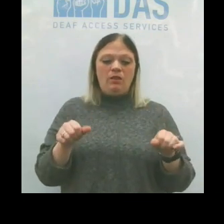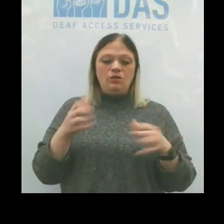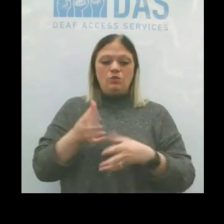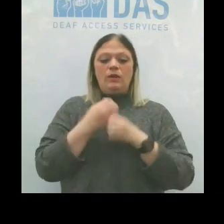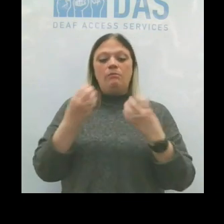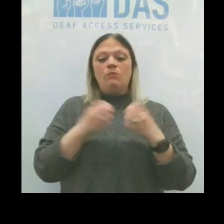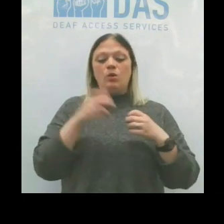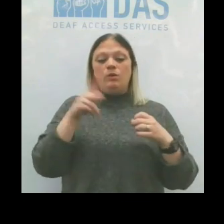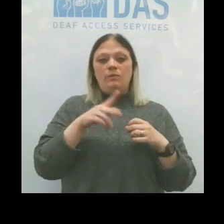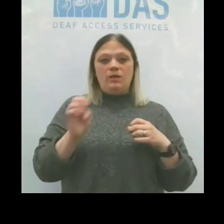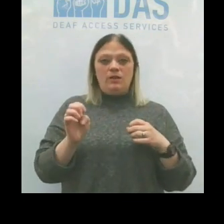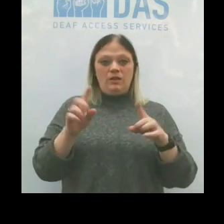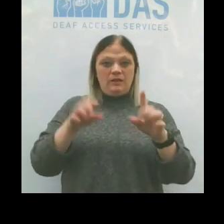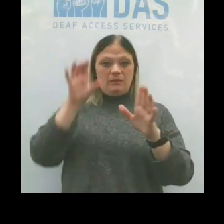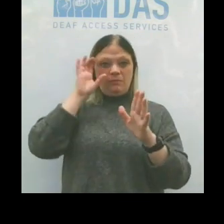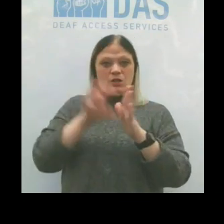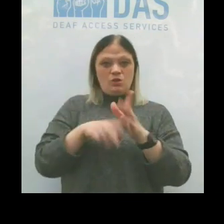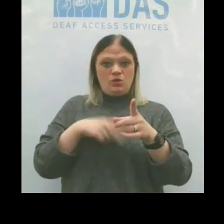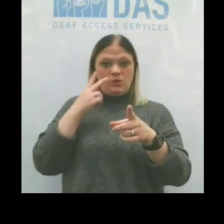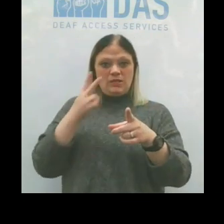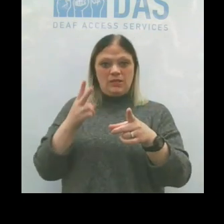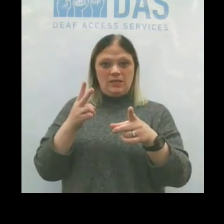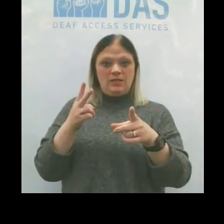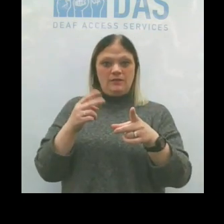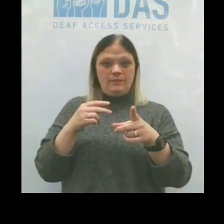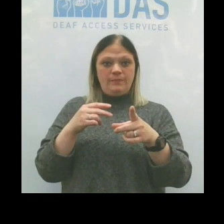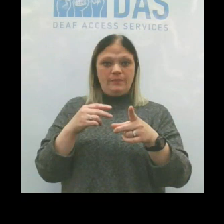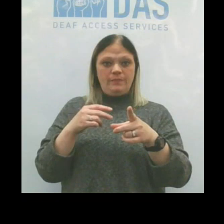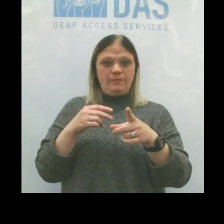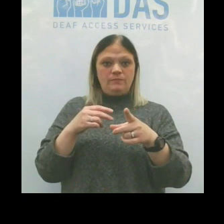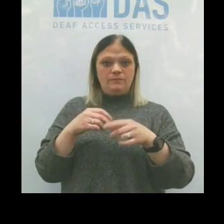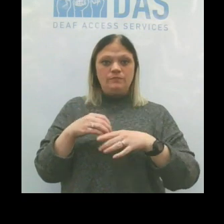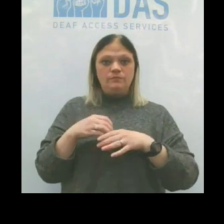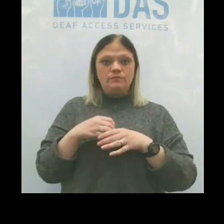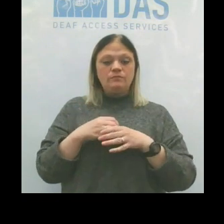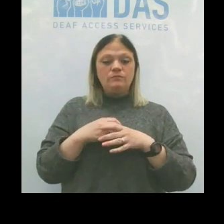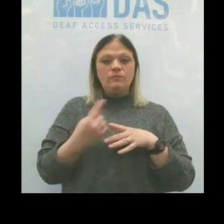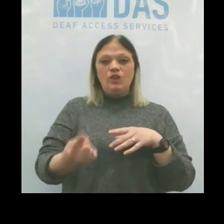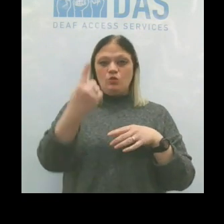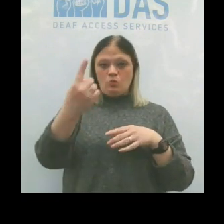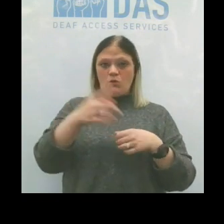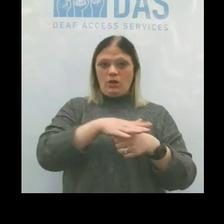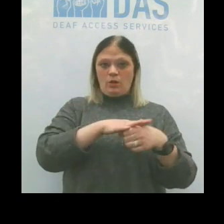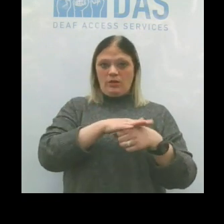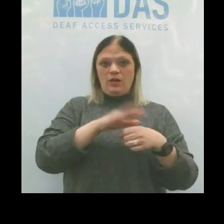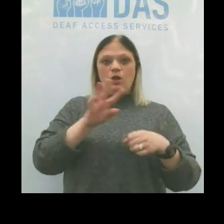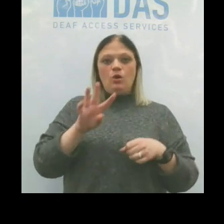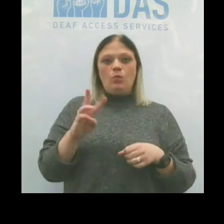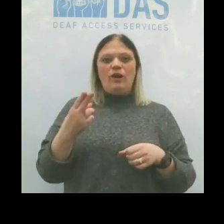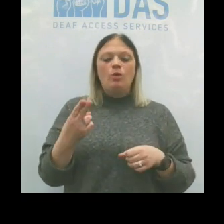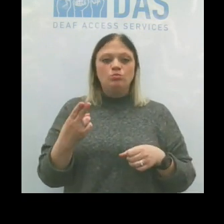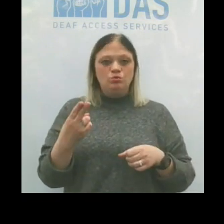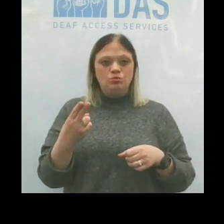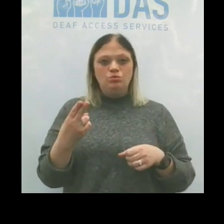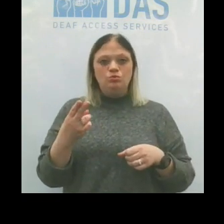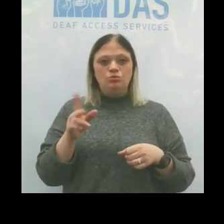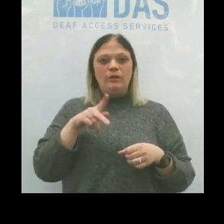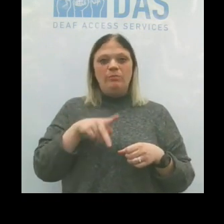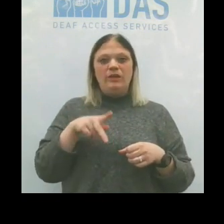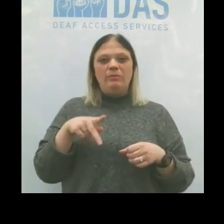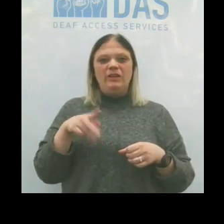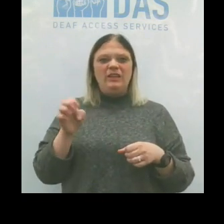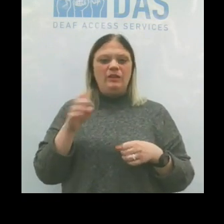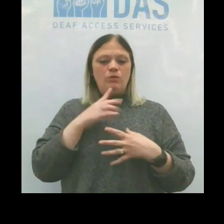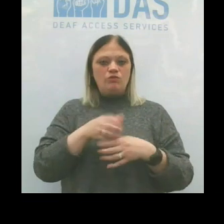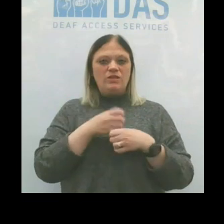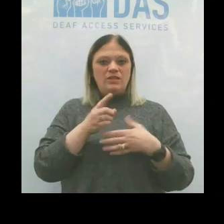more PPE. And the picture you see on the screen is of one of our locations, one of our warehouses where PPE was received this